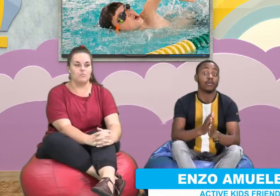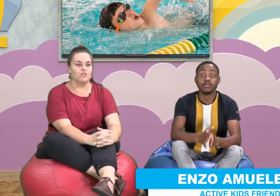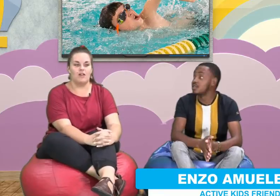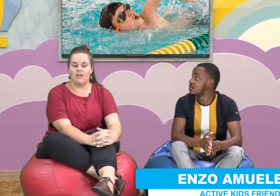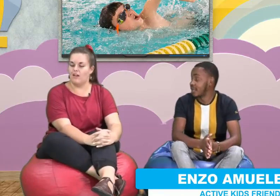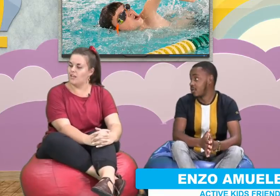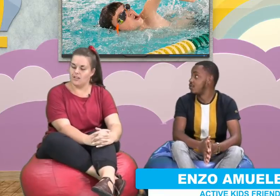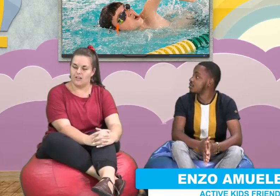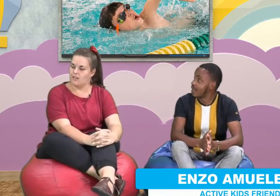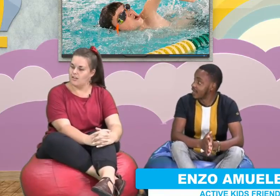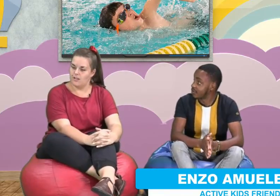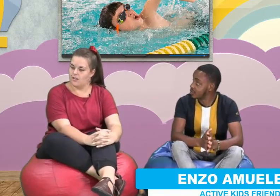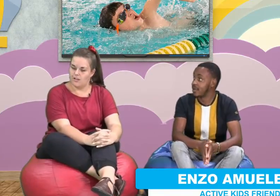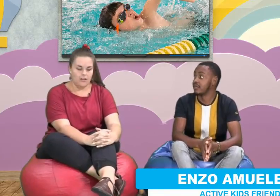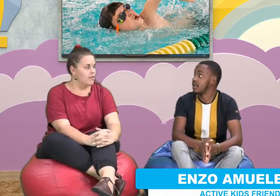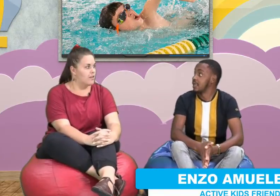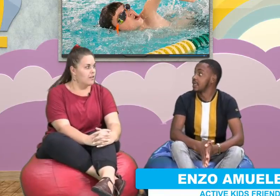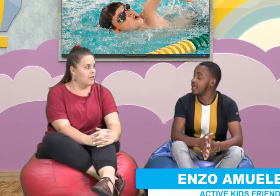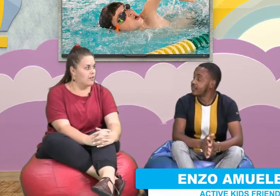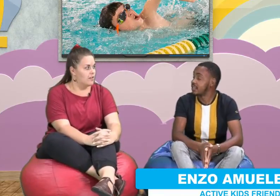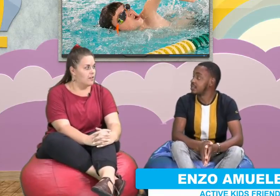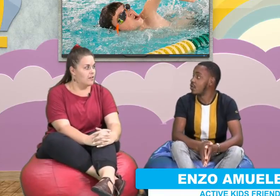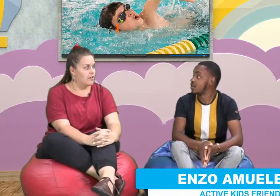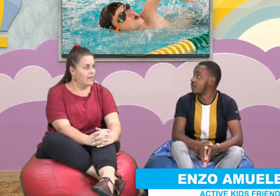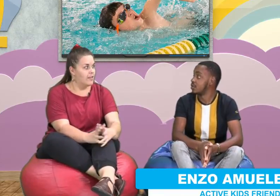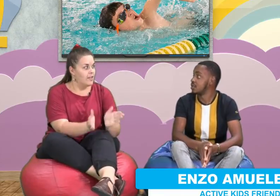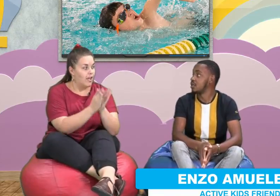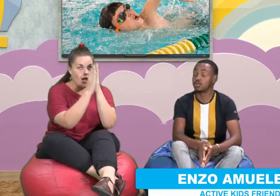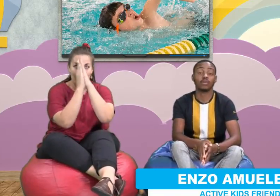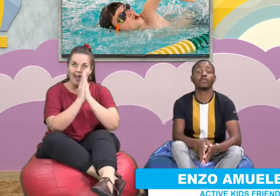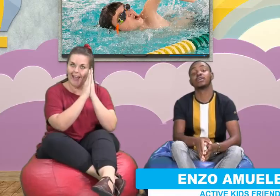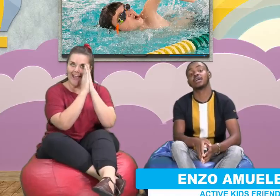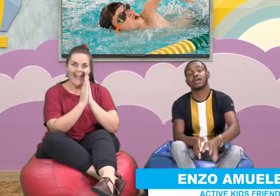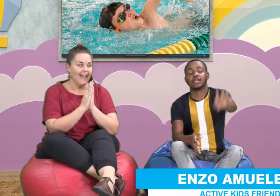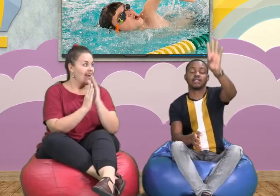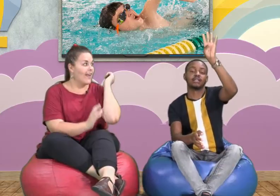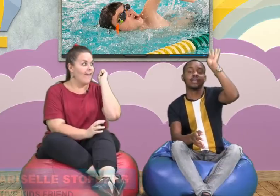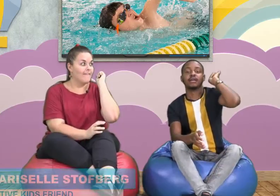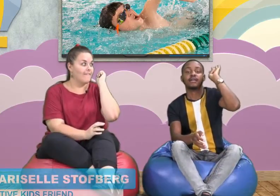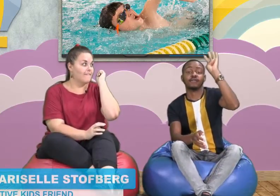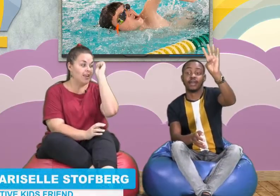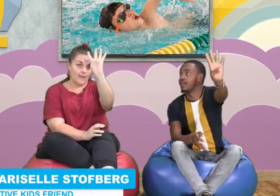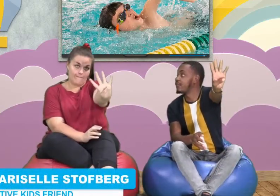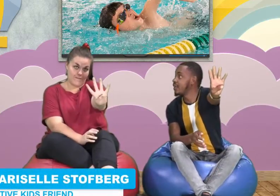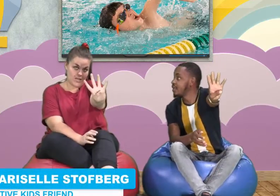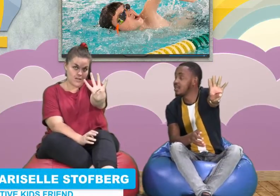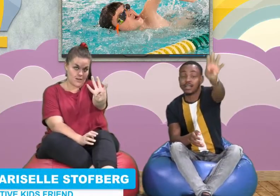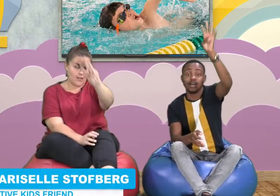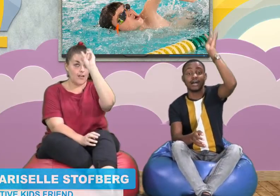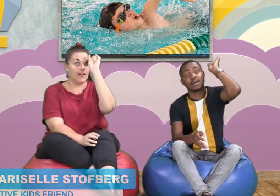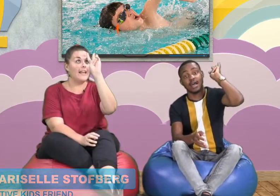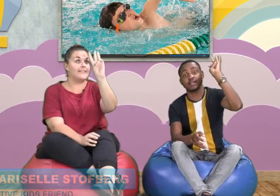Laat ons maar kyk wat is volgende vir ons. So volgende is dit die week